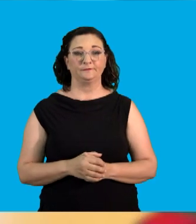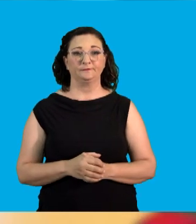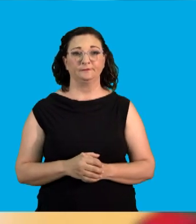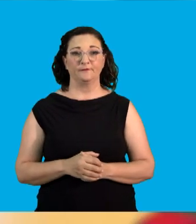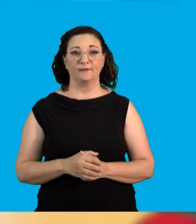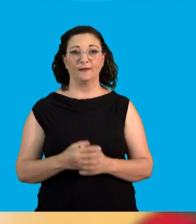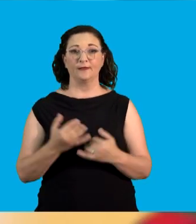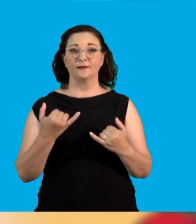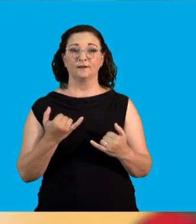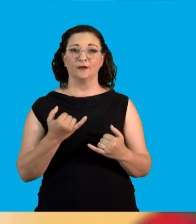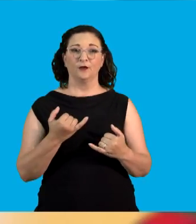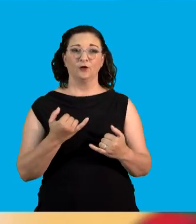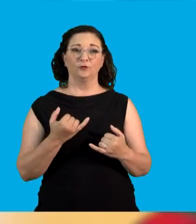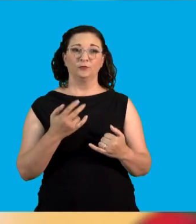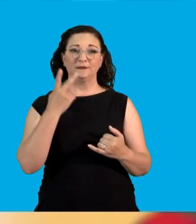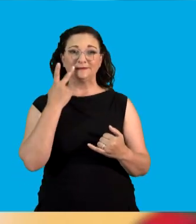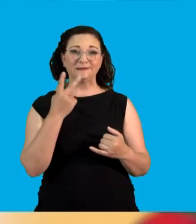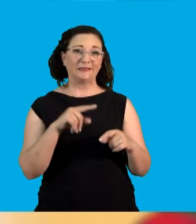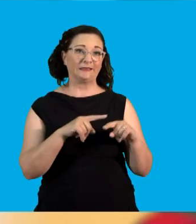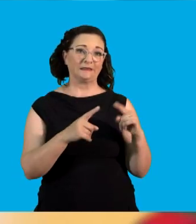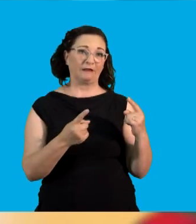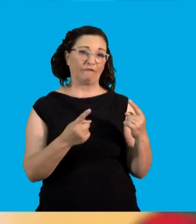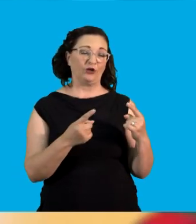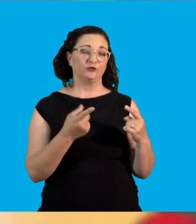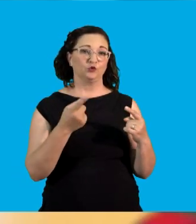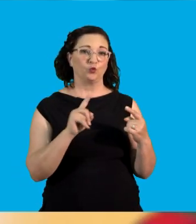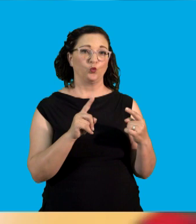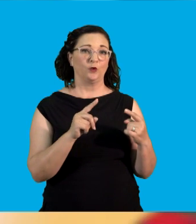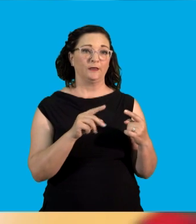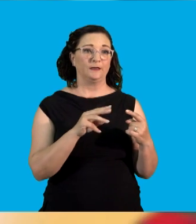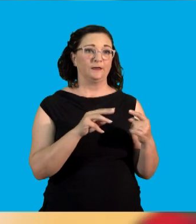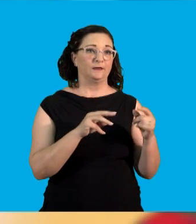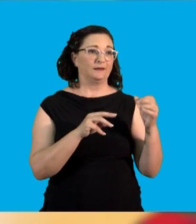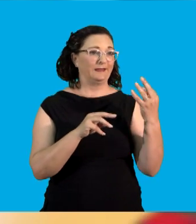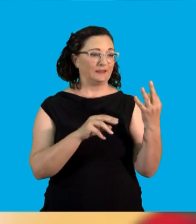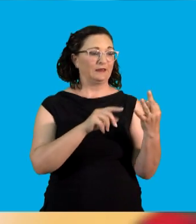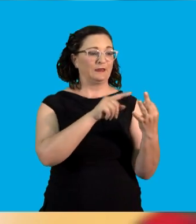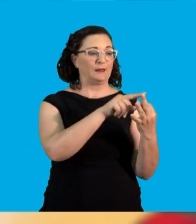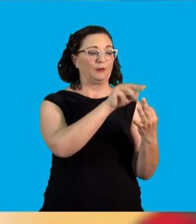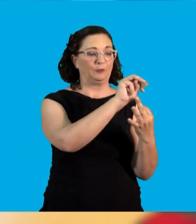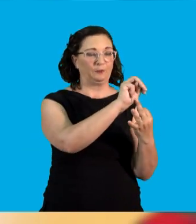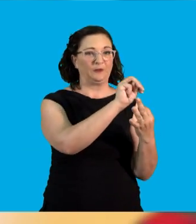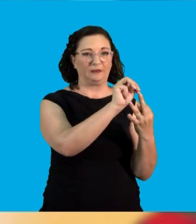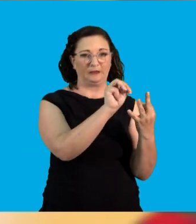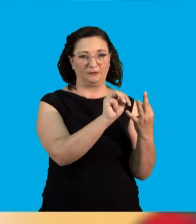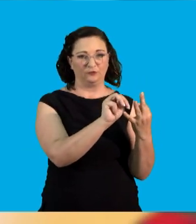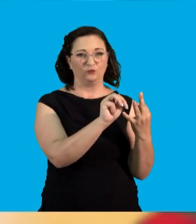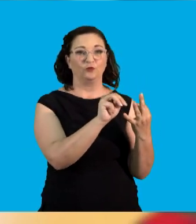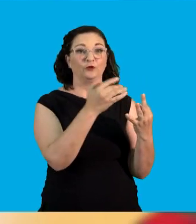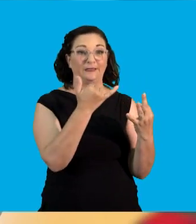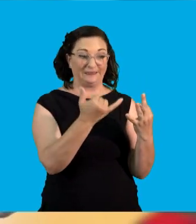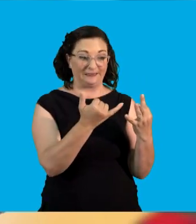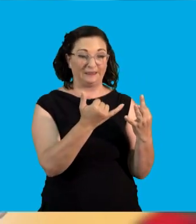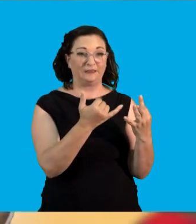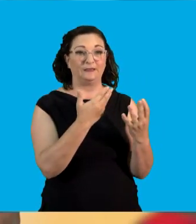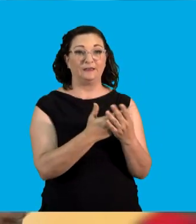terms, okay? Now that we looked at the difference between the meteoroid, the meteor, and the